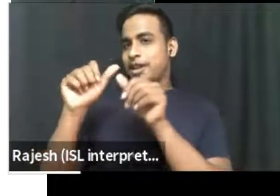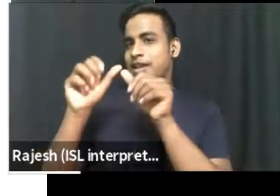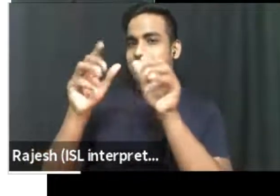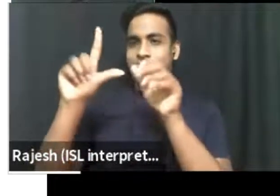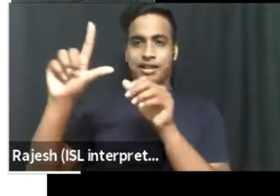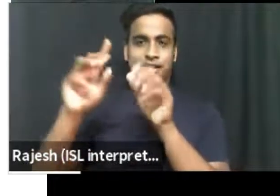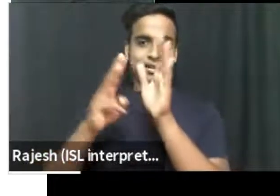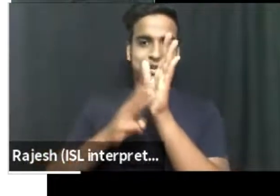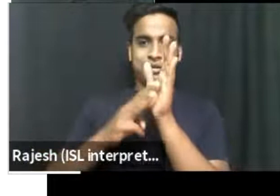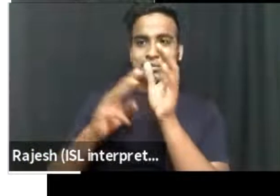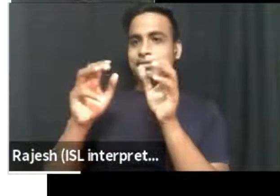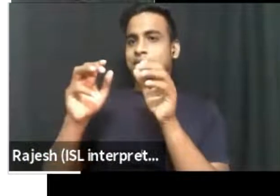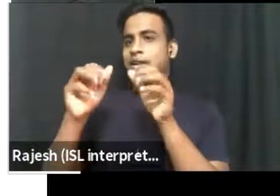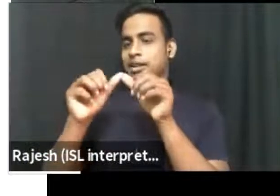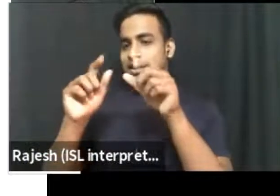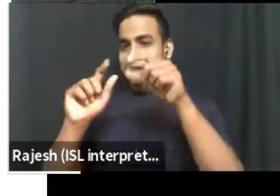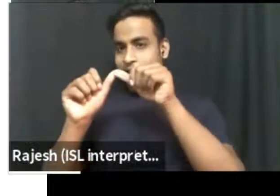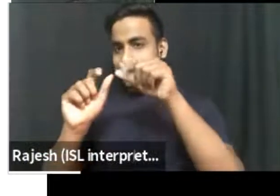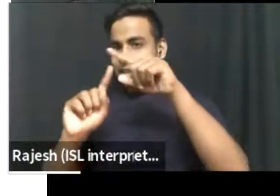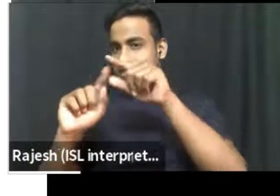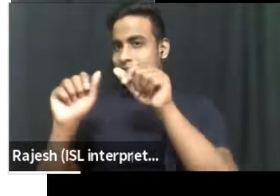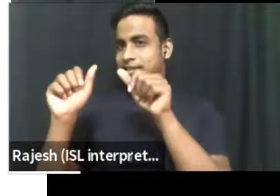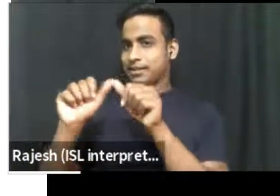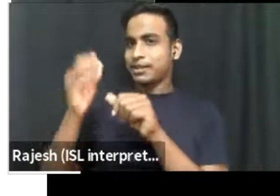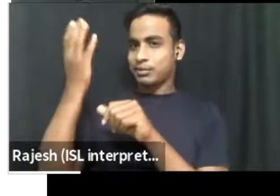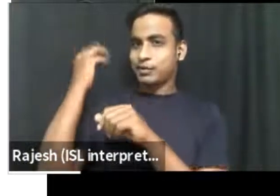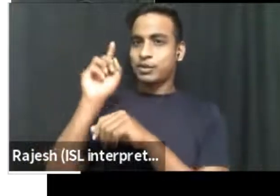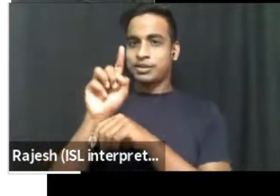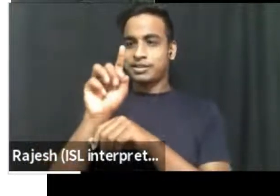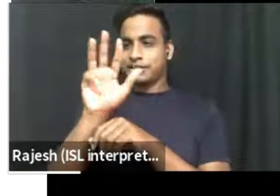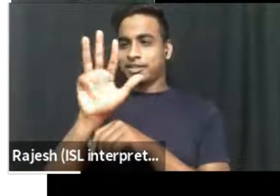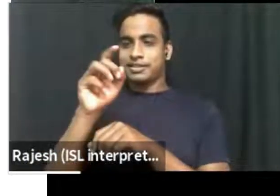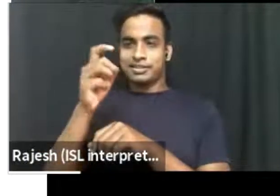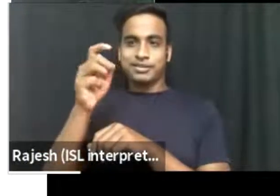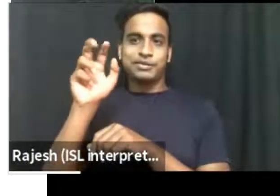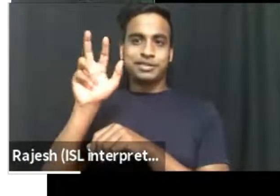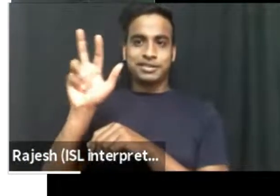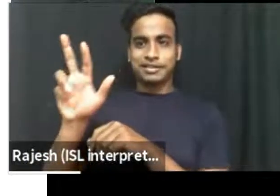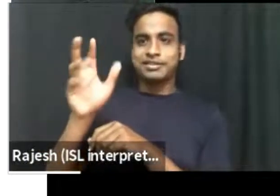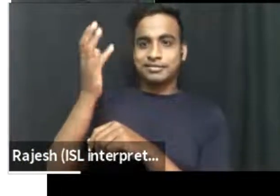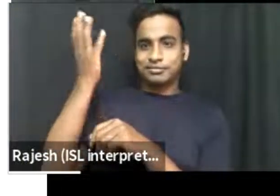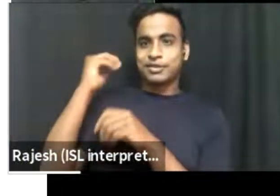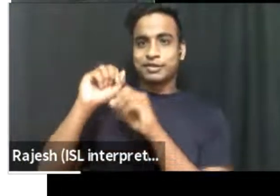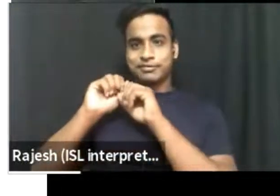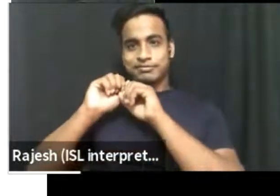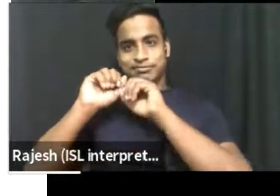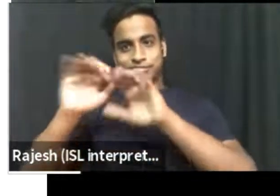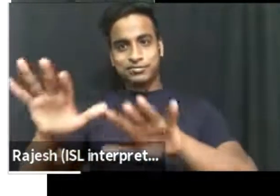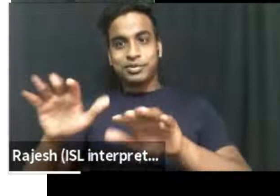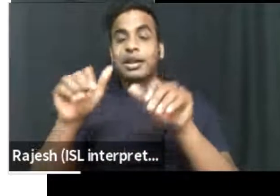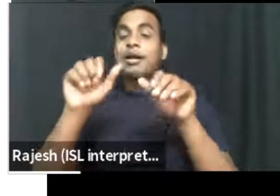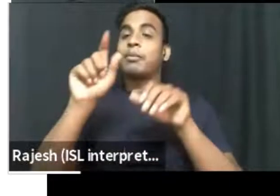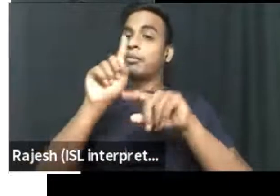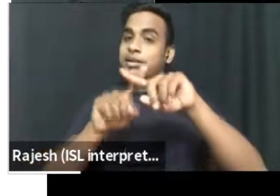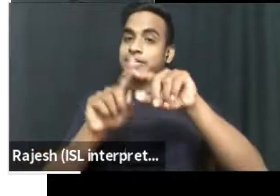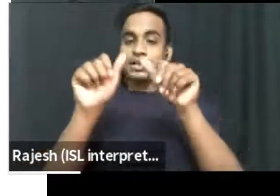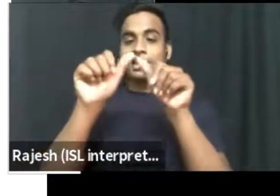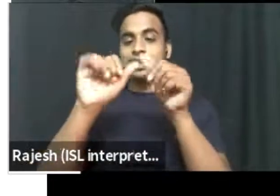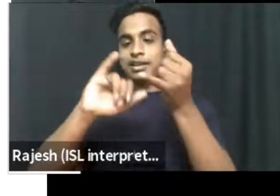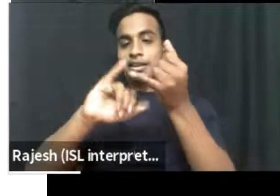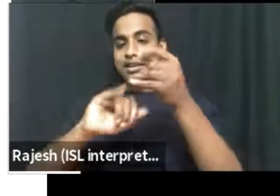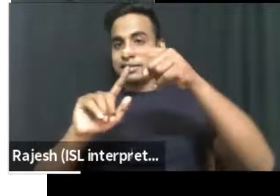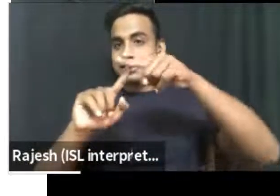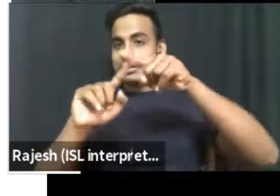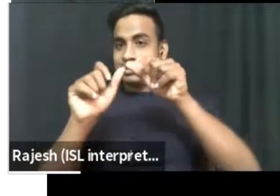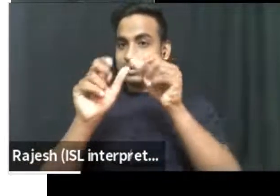declaration. Venki was very, very keen telling us that don't forget the Astana declaration, because it was reinforced by